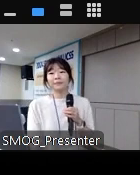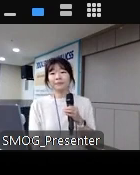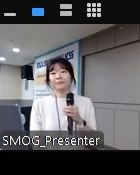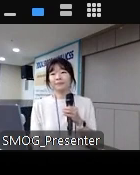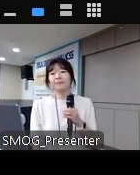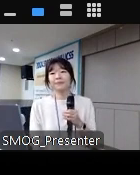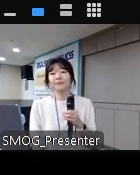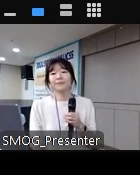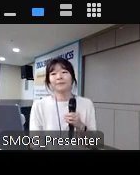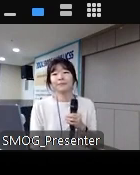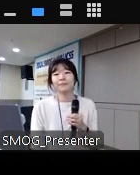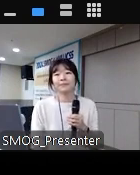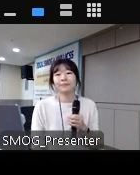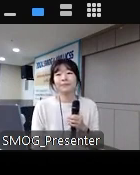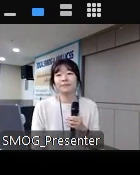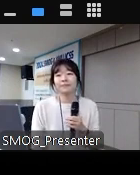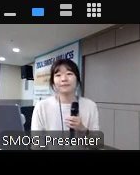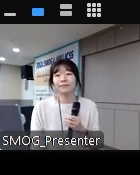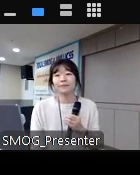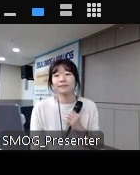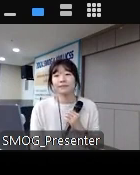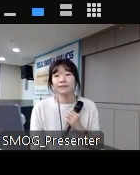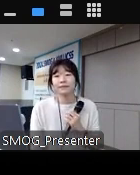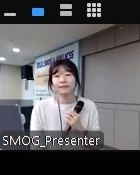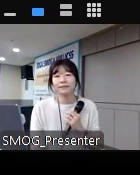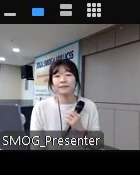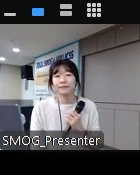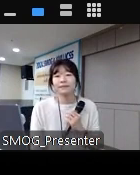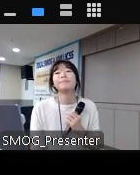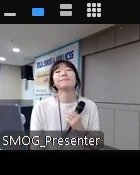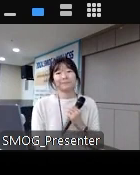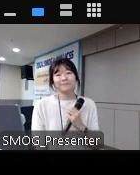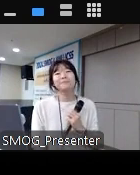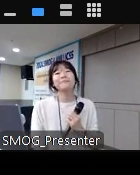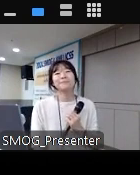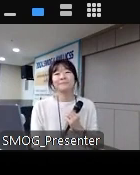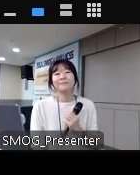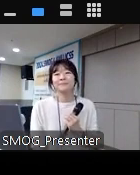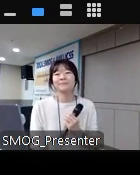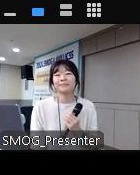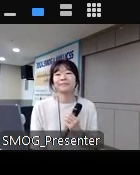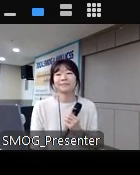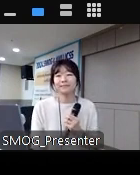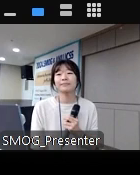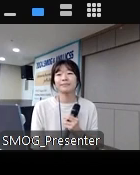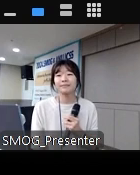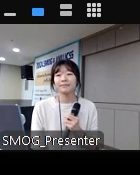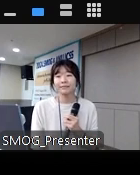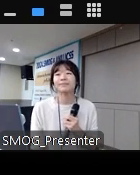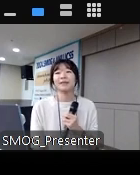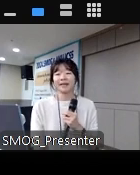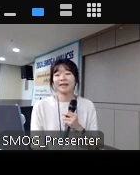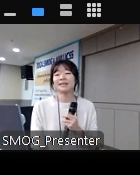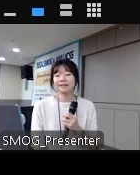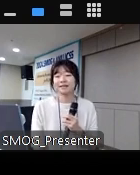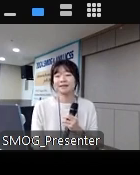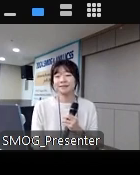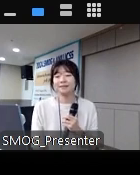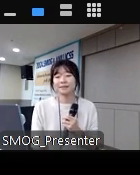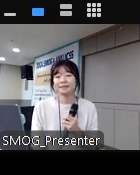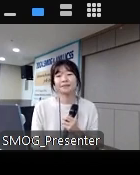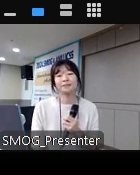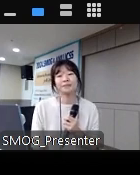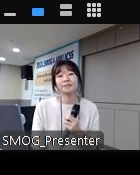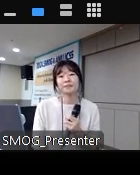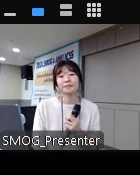boy as sort of like the definite descriptions in spoken languages and X as pronouns.